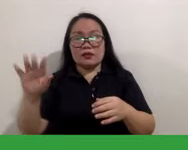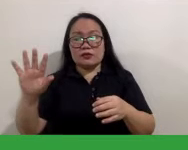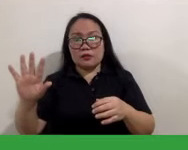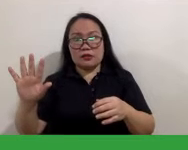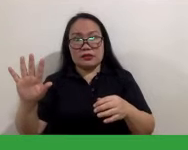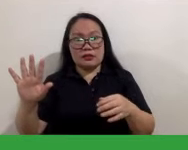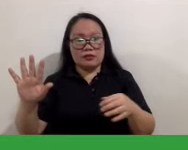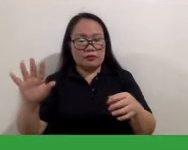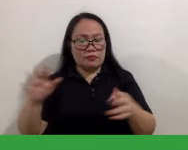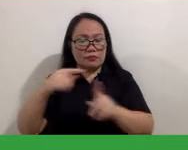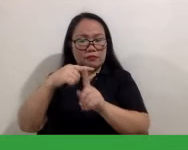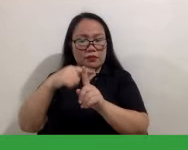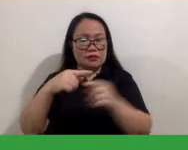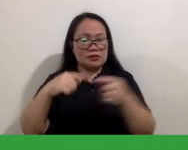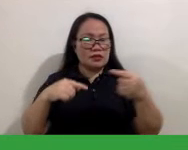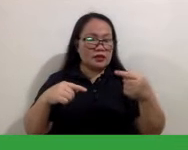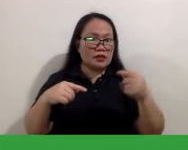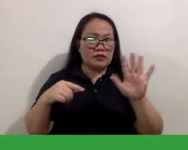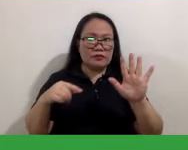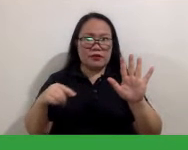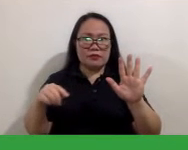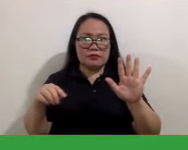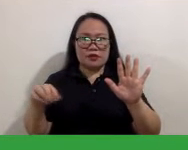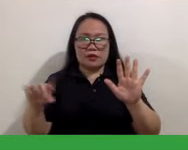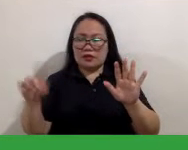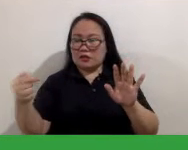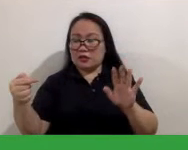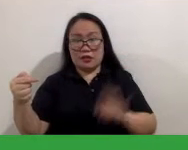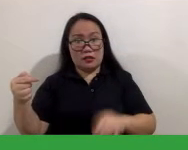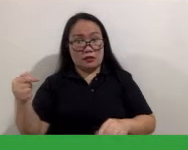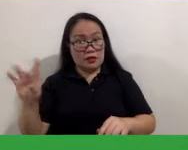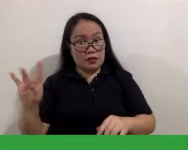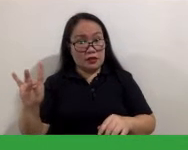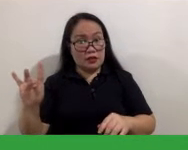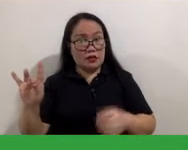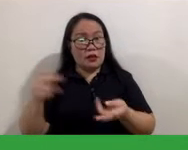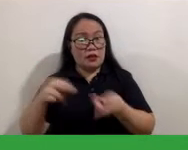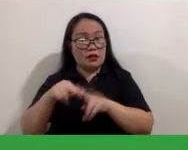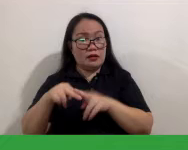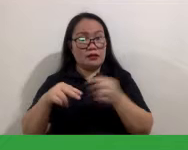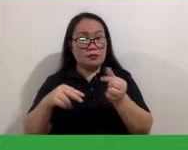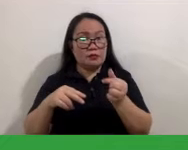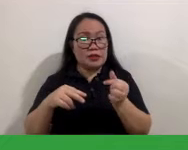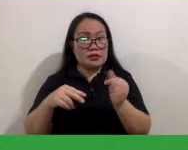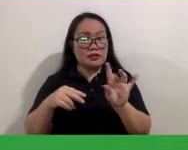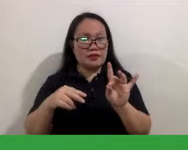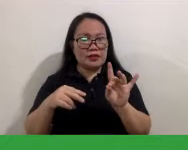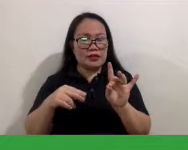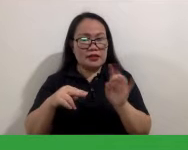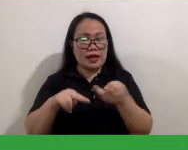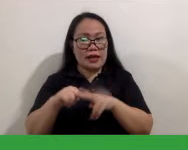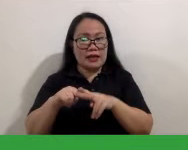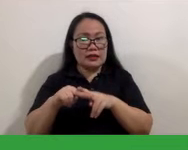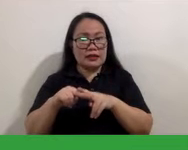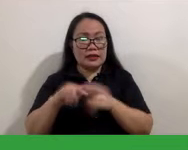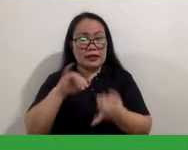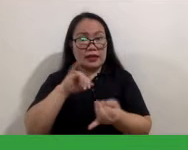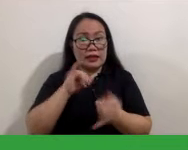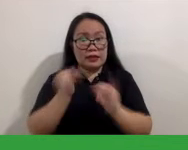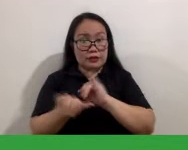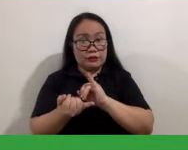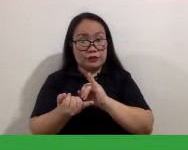Positive, you will add negative. Negative, you will add positive. Negative, you will